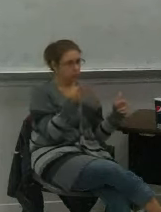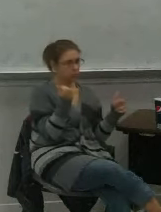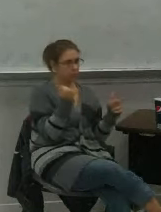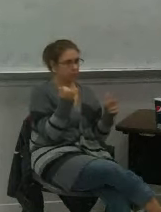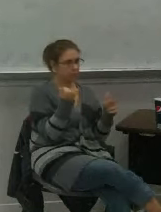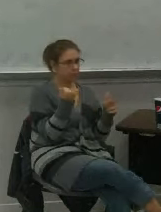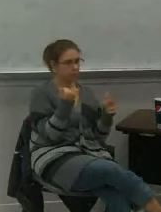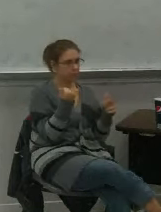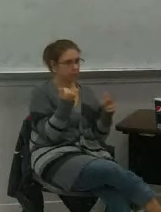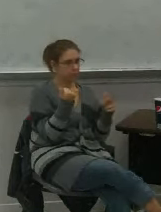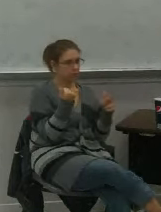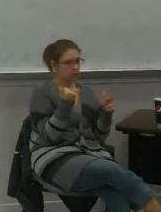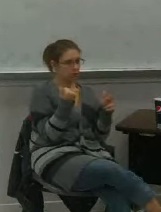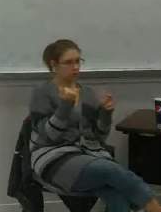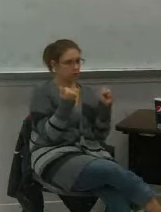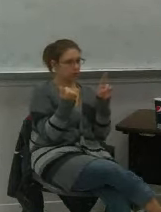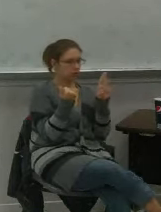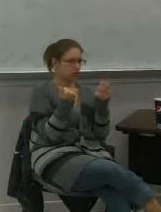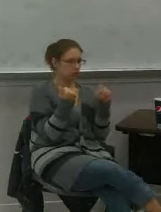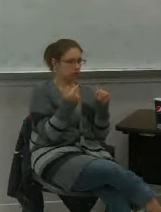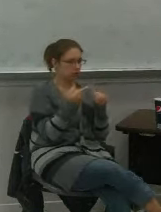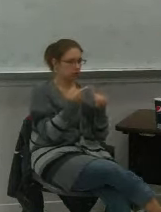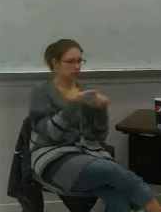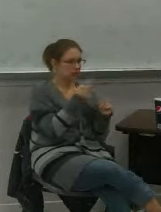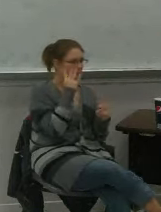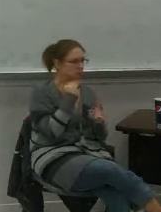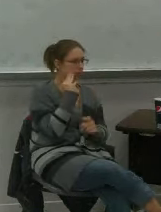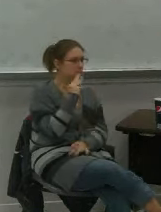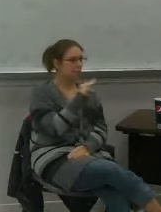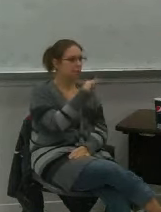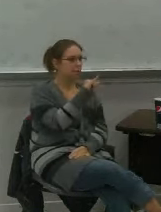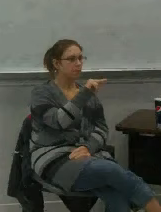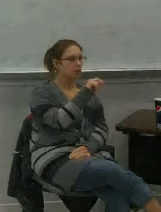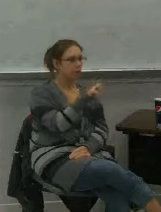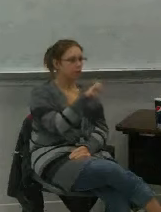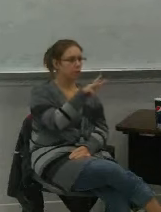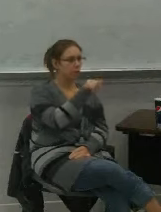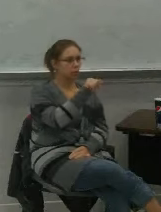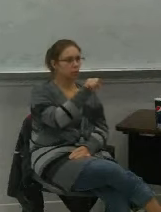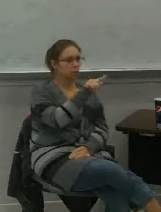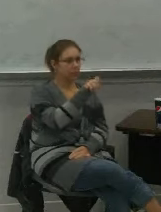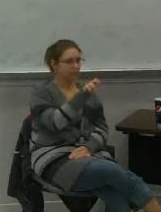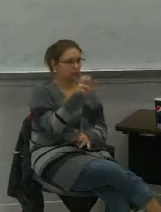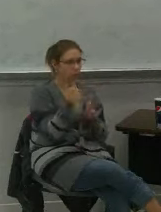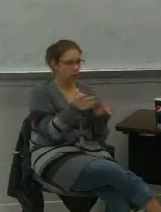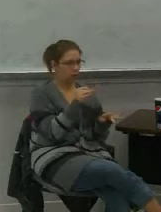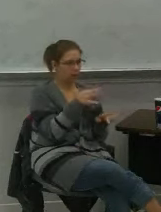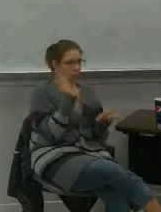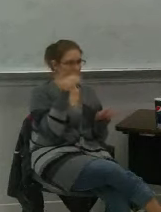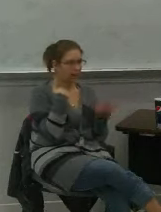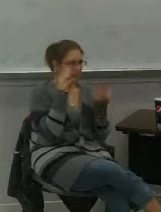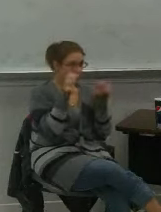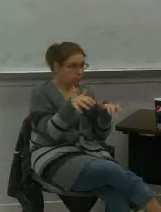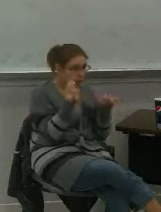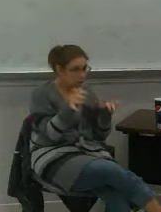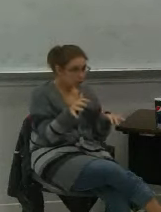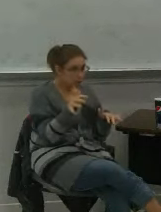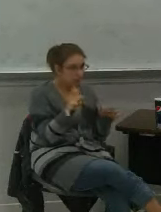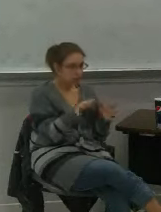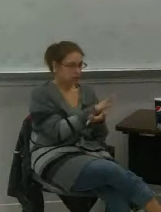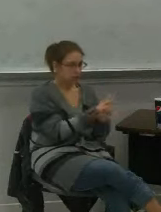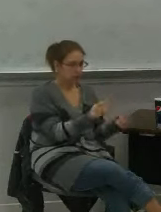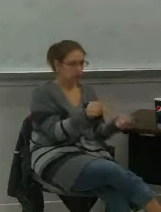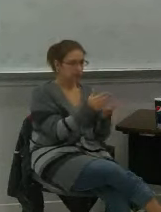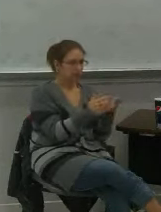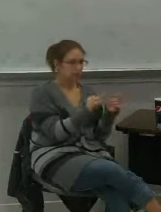were subject to mine waste runoff. And so there'd be these rain events that knock out some of